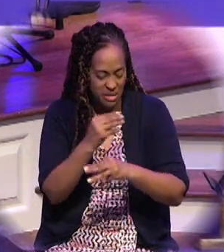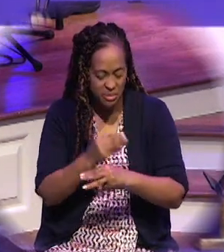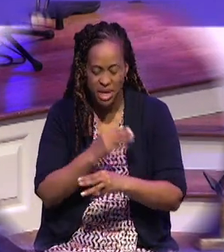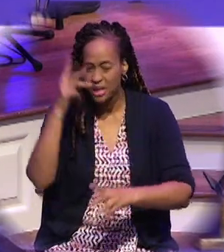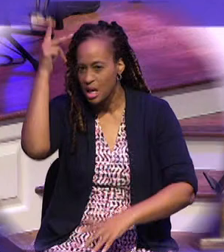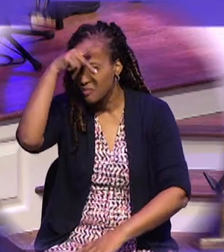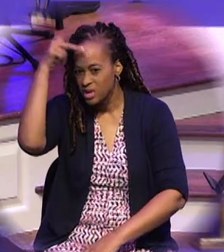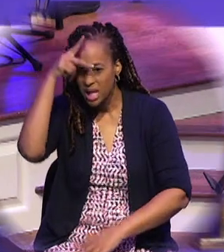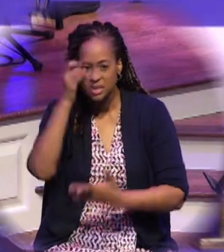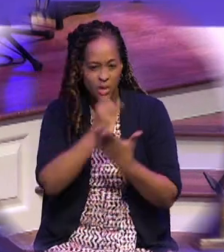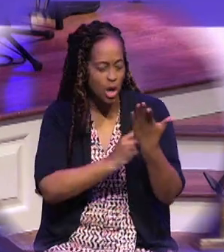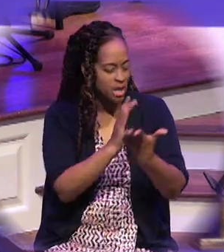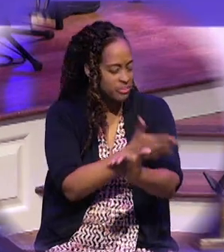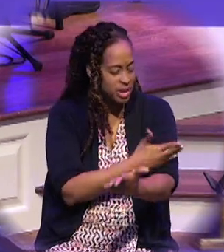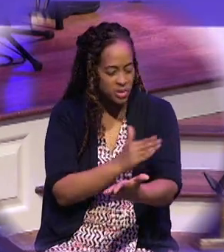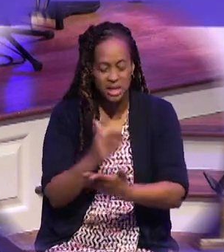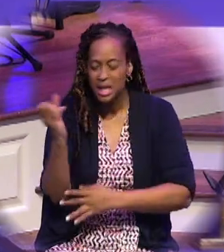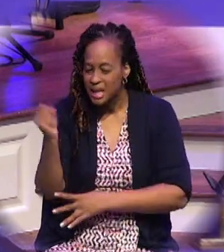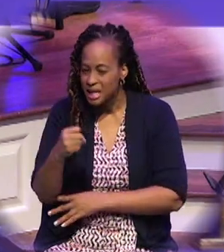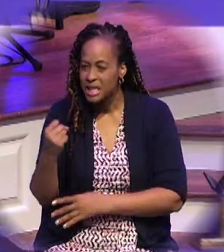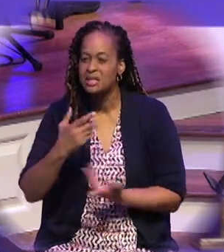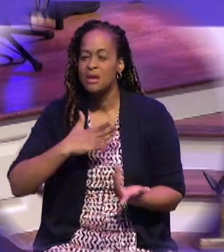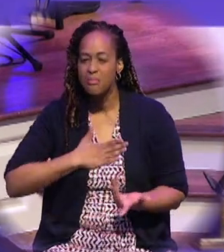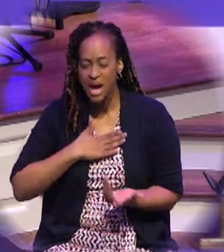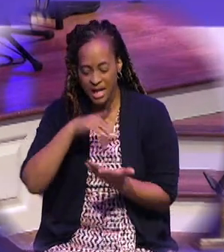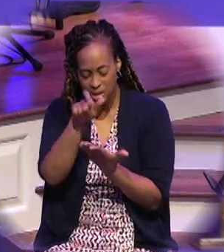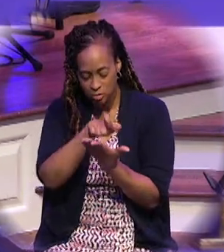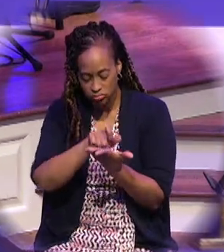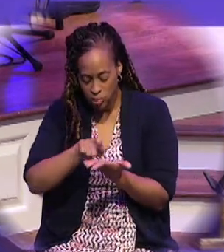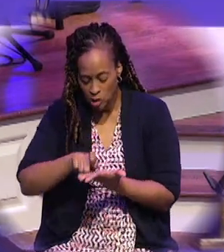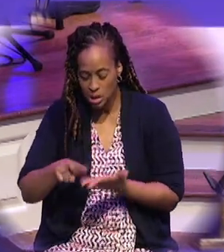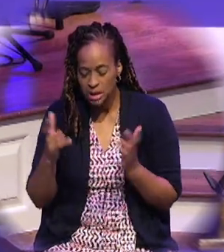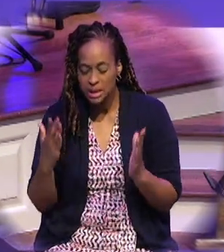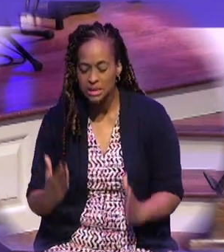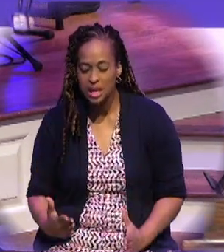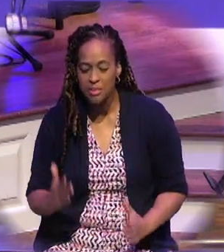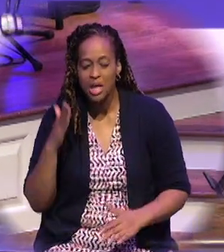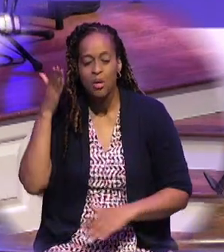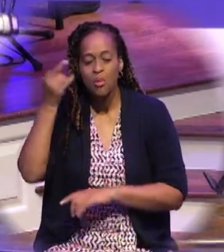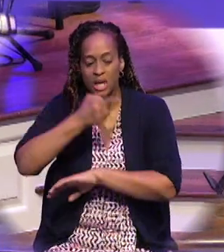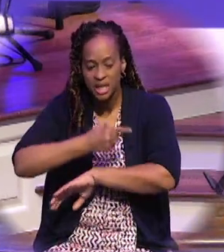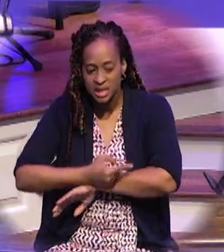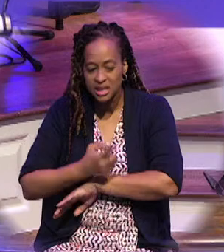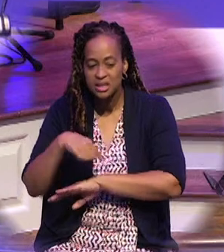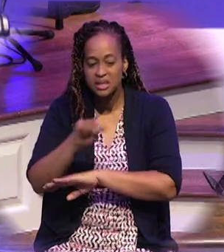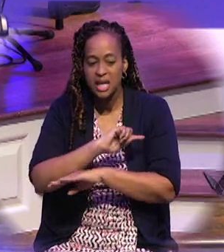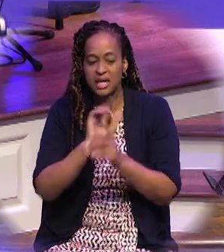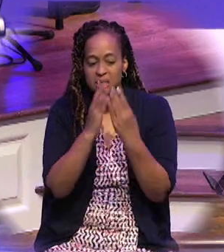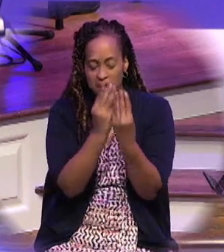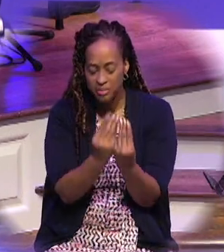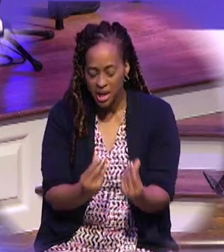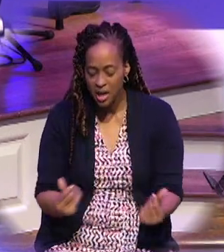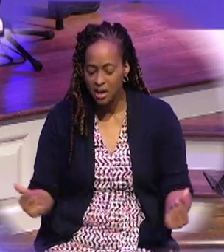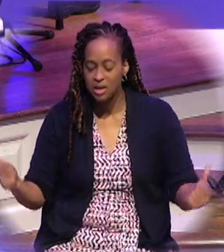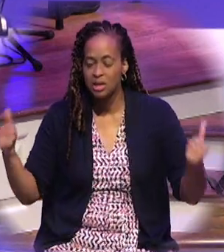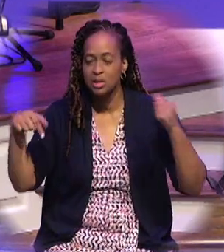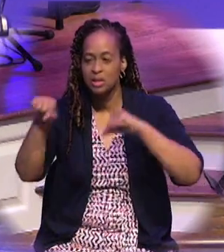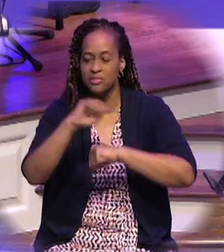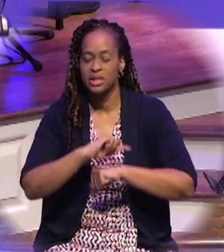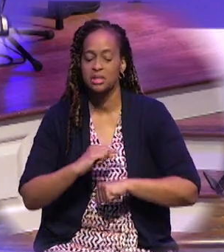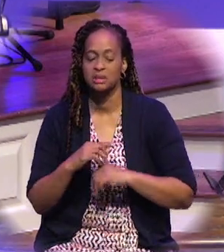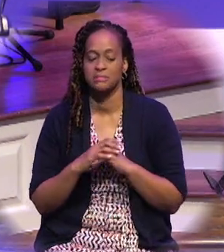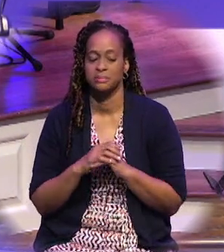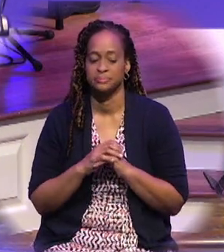philosophy, art, music, and yes, even my journalism will one day slip back into the void from whence they